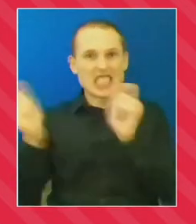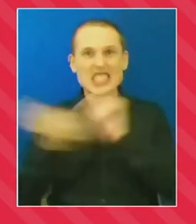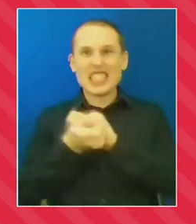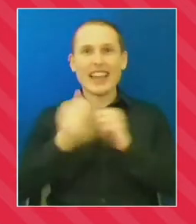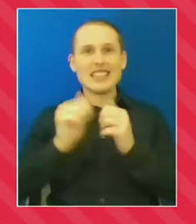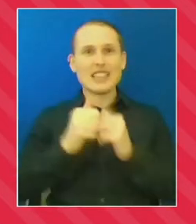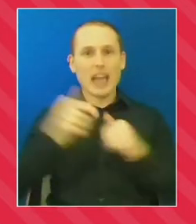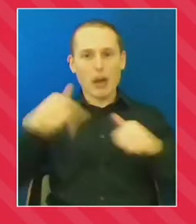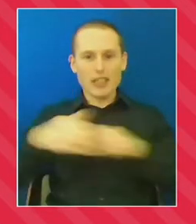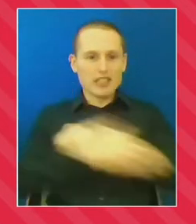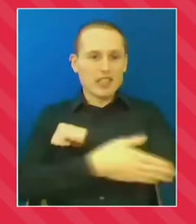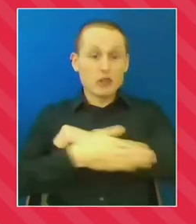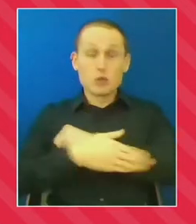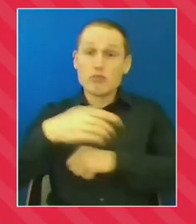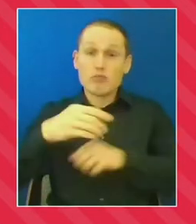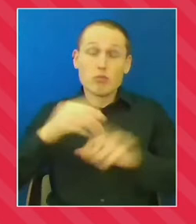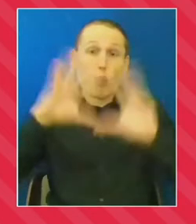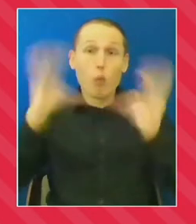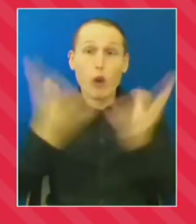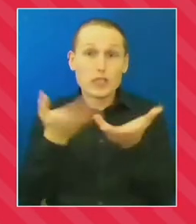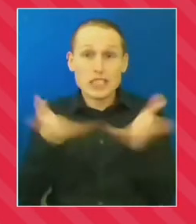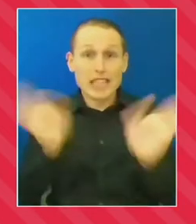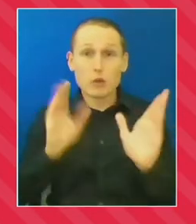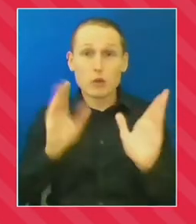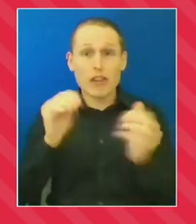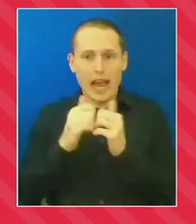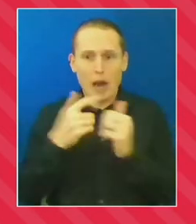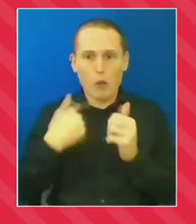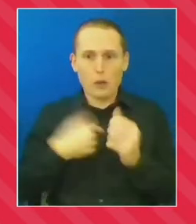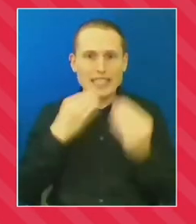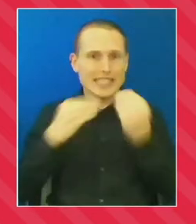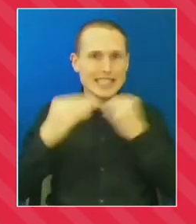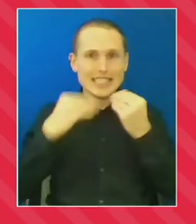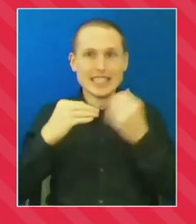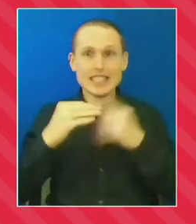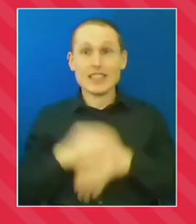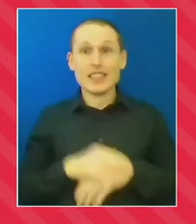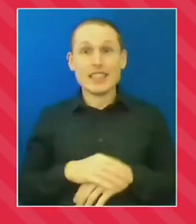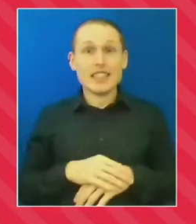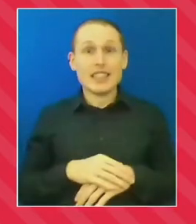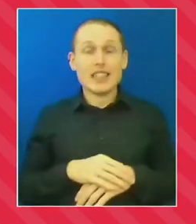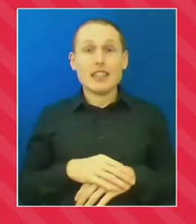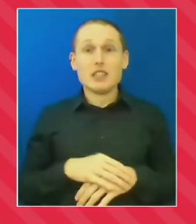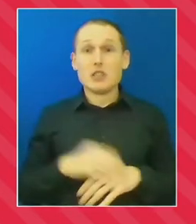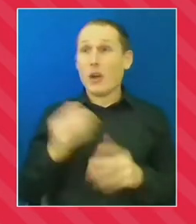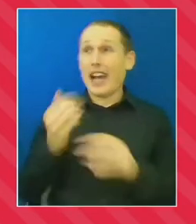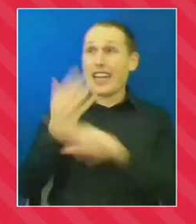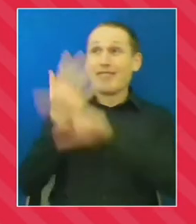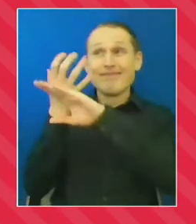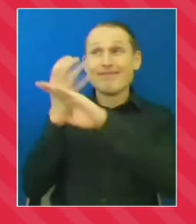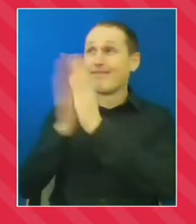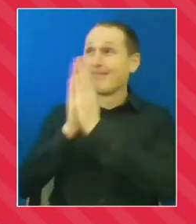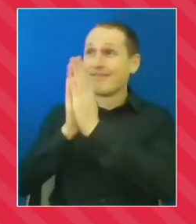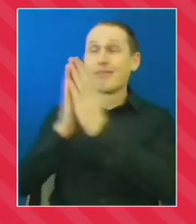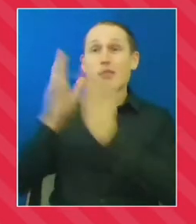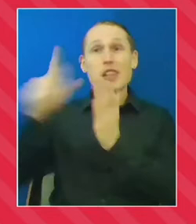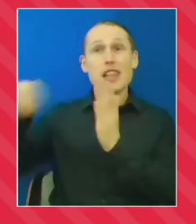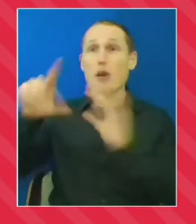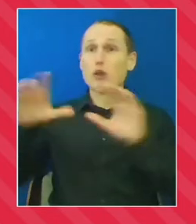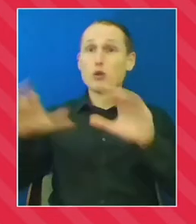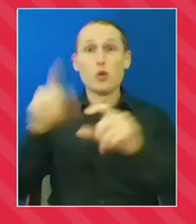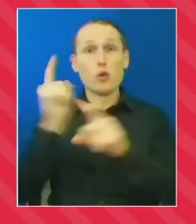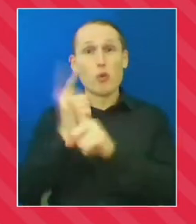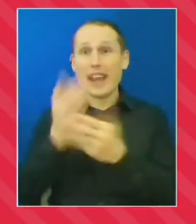world eats. Yeah. So I continue to implore them to do the right thing. Yeah. And we have some